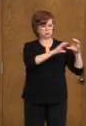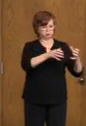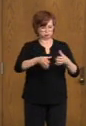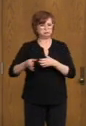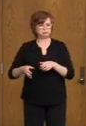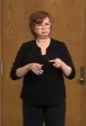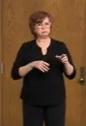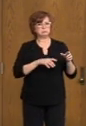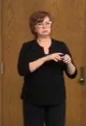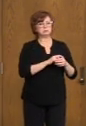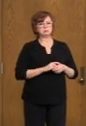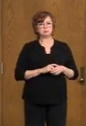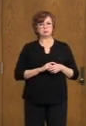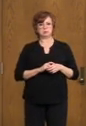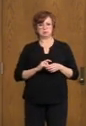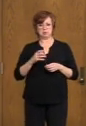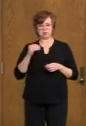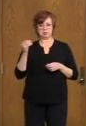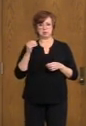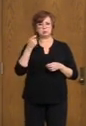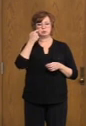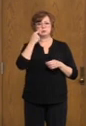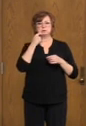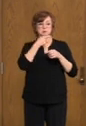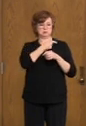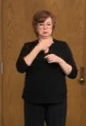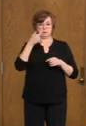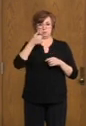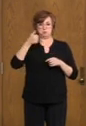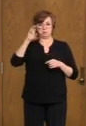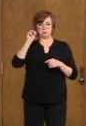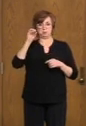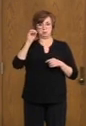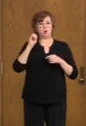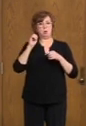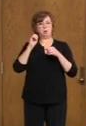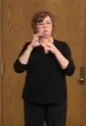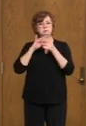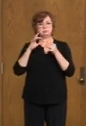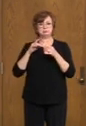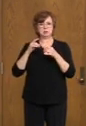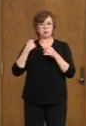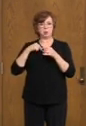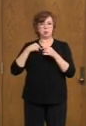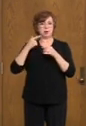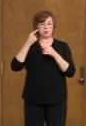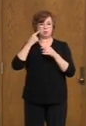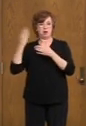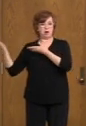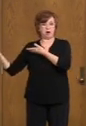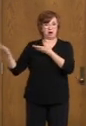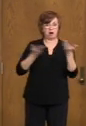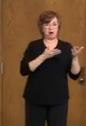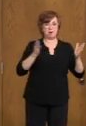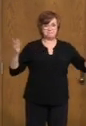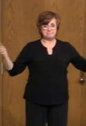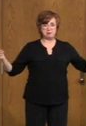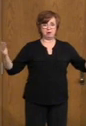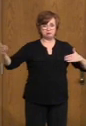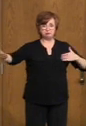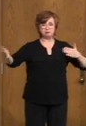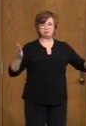the other thing to bring up is that the Premier just focuses. We weren't getting what we expected for vaccines with a lower shipment of the vaccines. So when we went